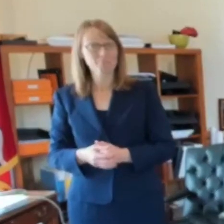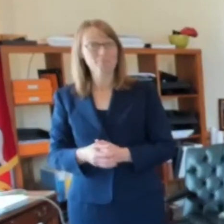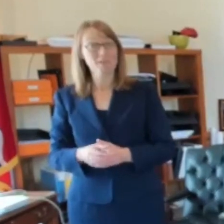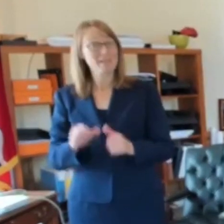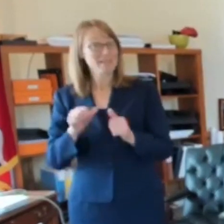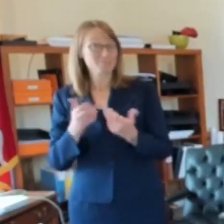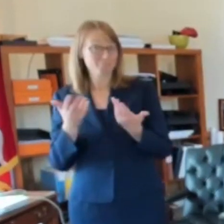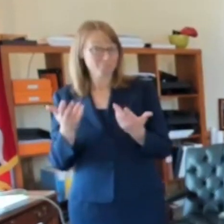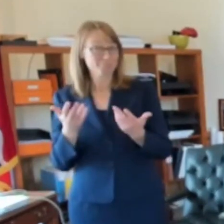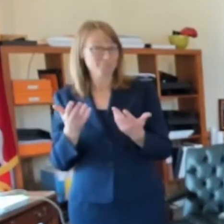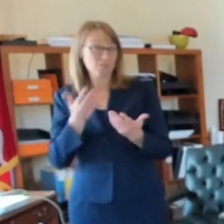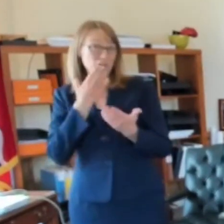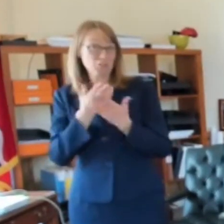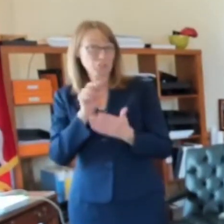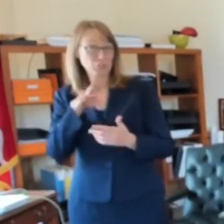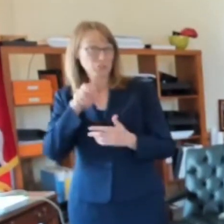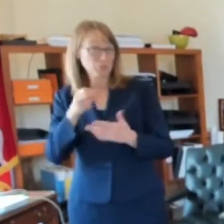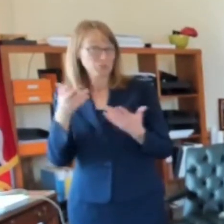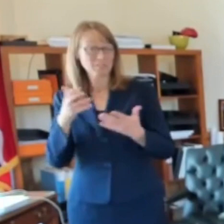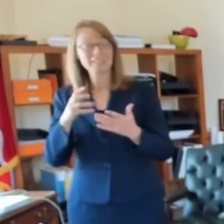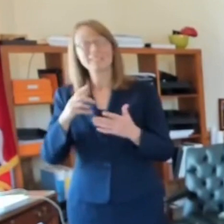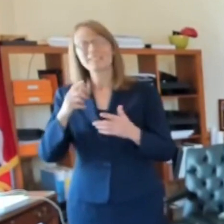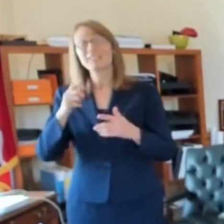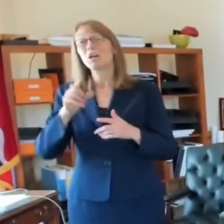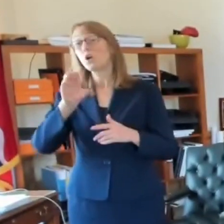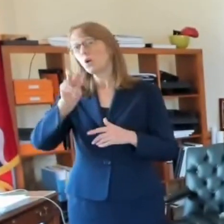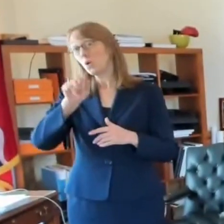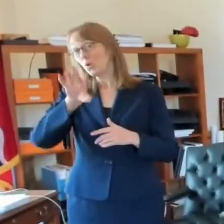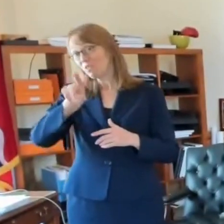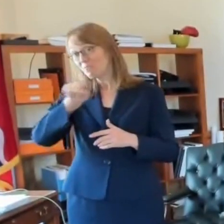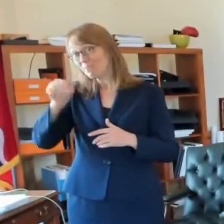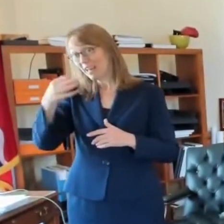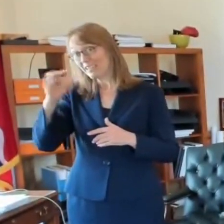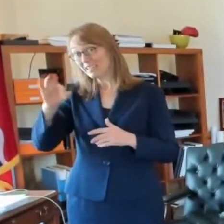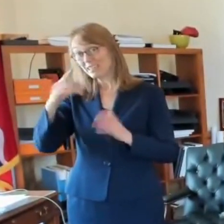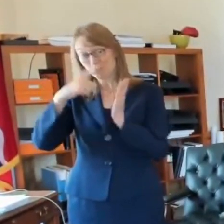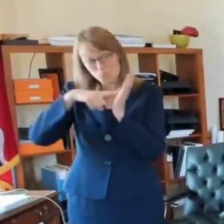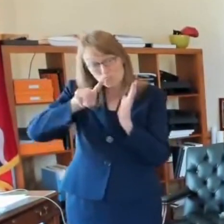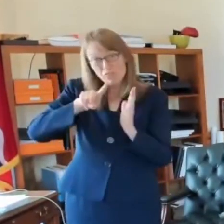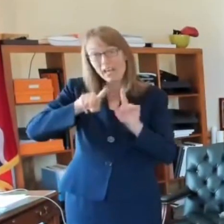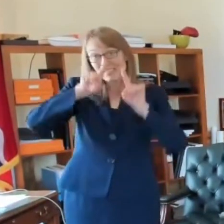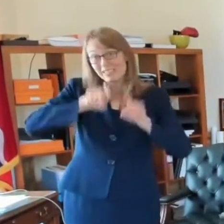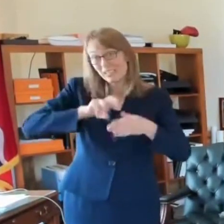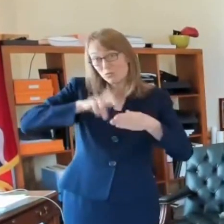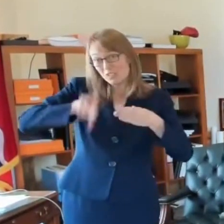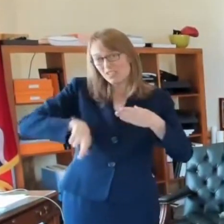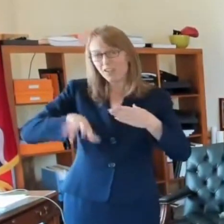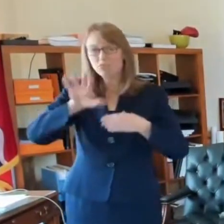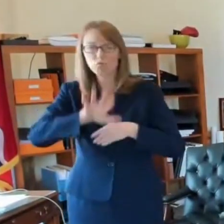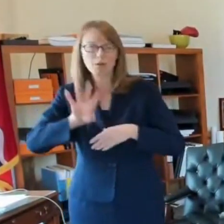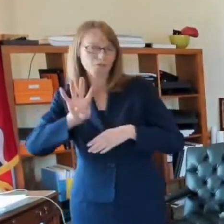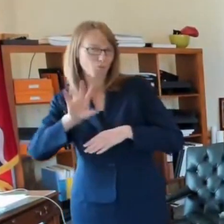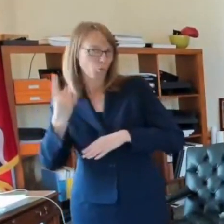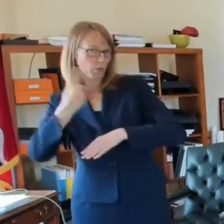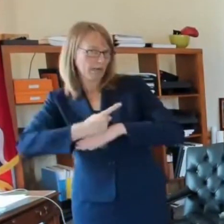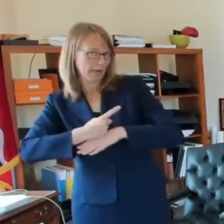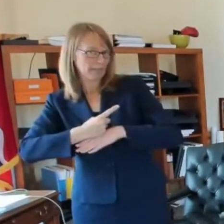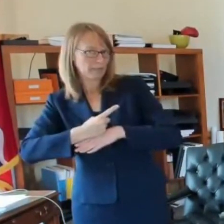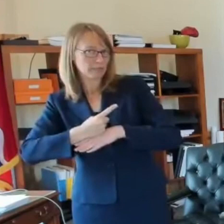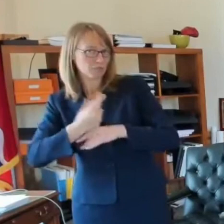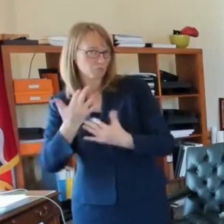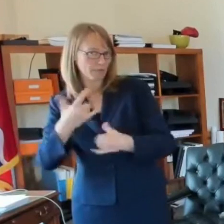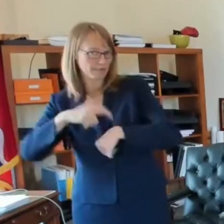back. Now, on average, last week it was about 4 days, so that's